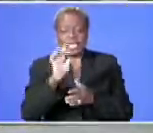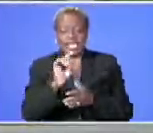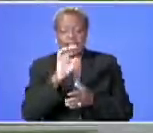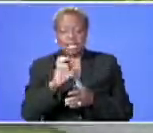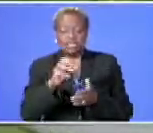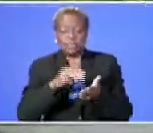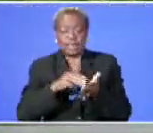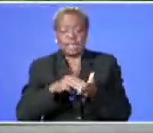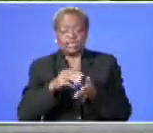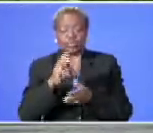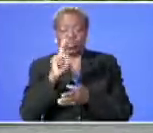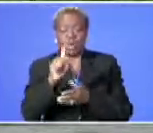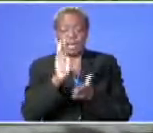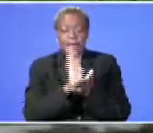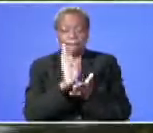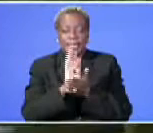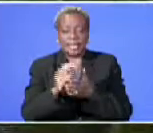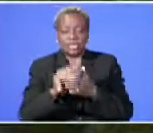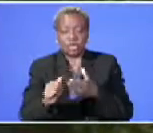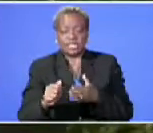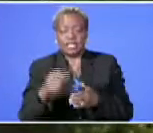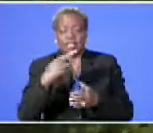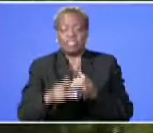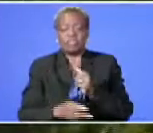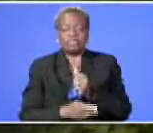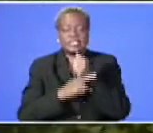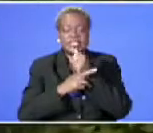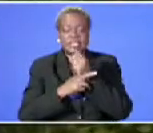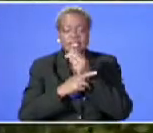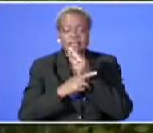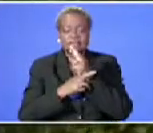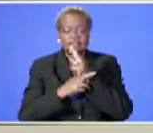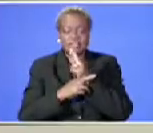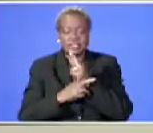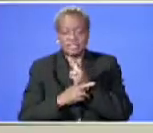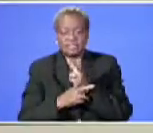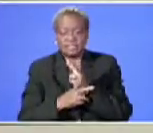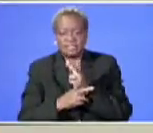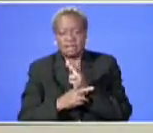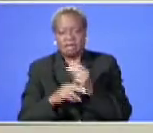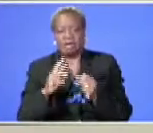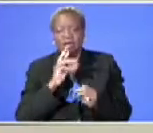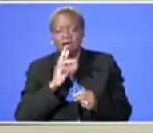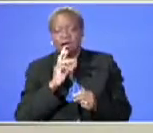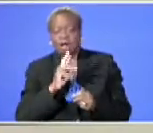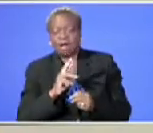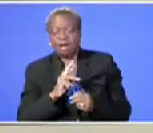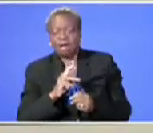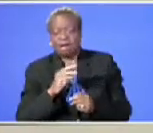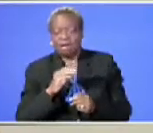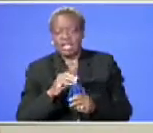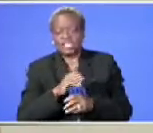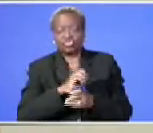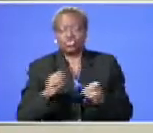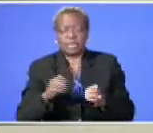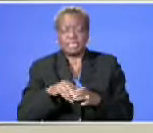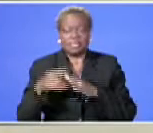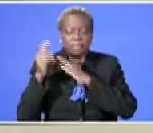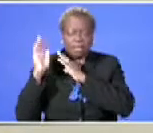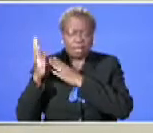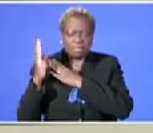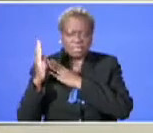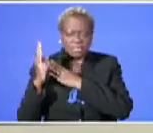to $1 billion. The reserves and protection of the fixed exchange rate are a constraint on the Bahamas. For this